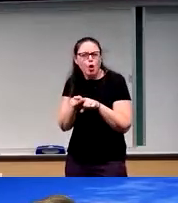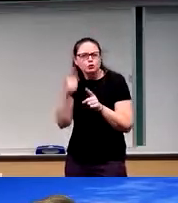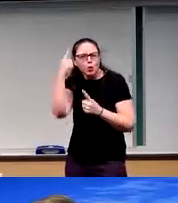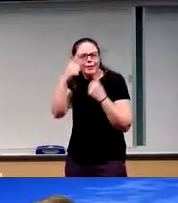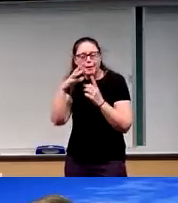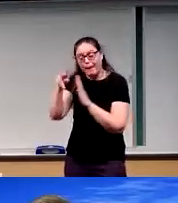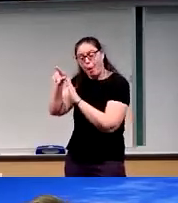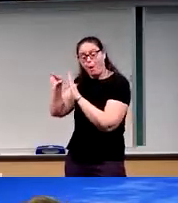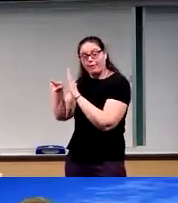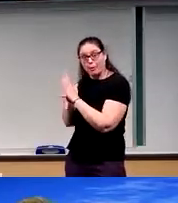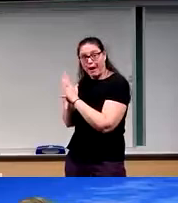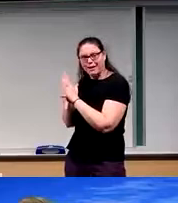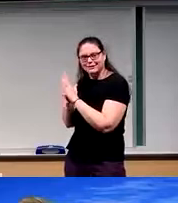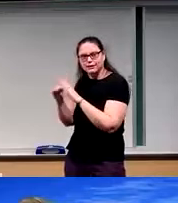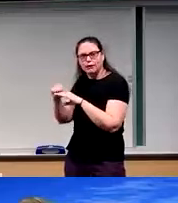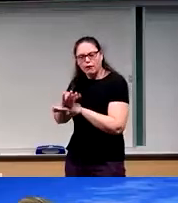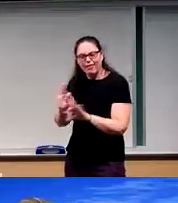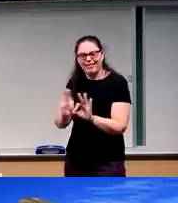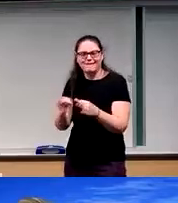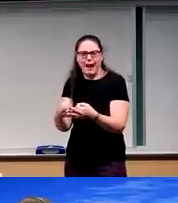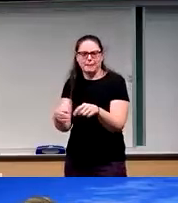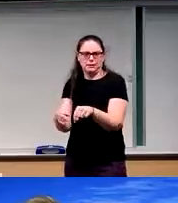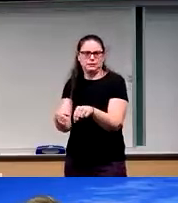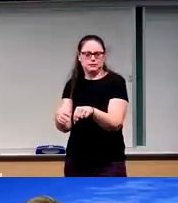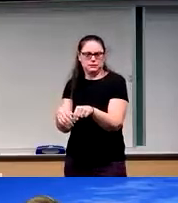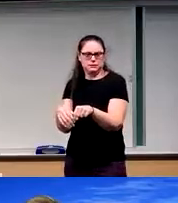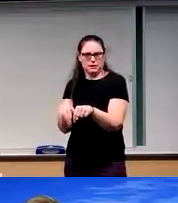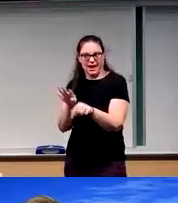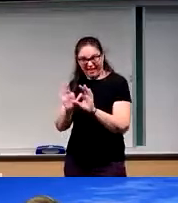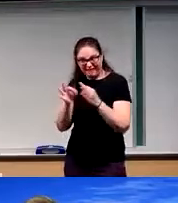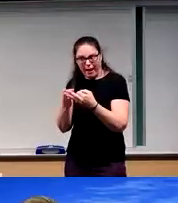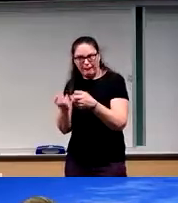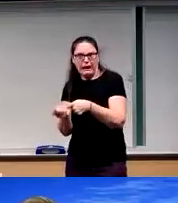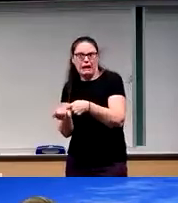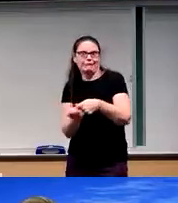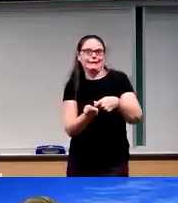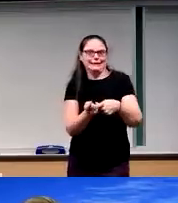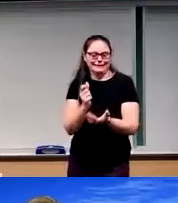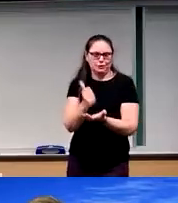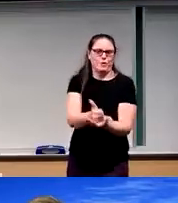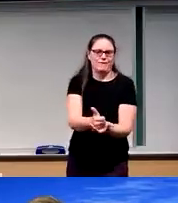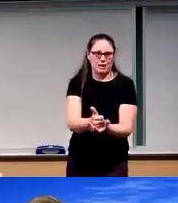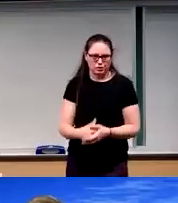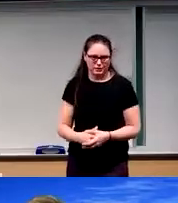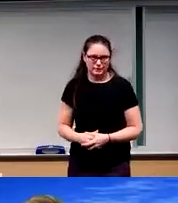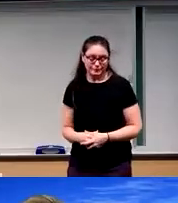policy can rope the family together as well into an intervention. at that level.